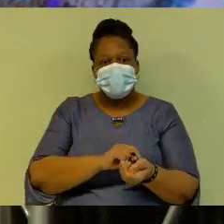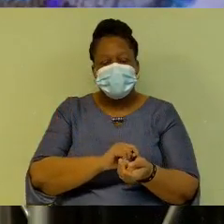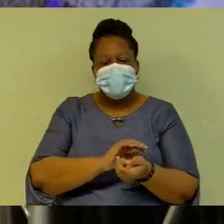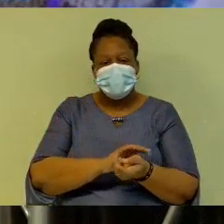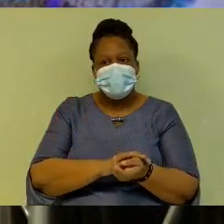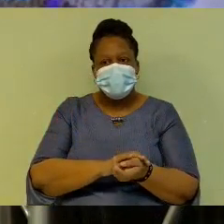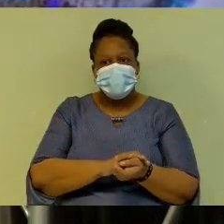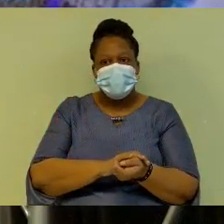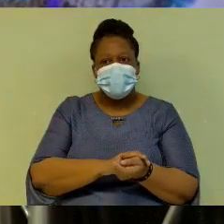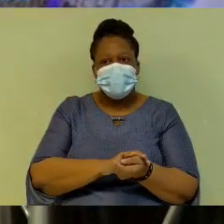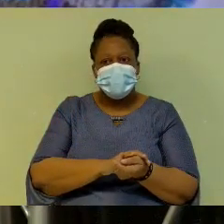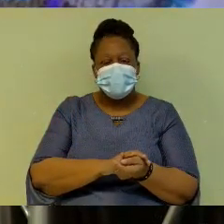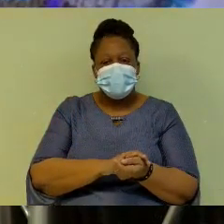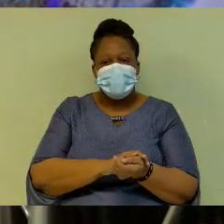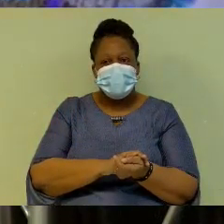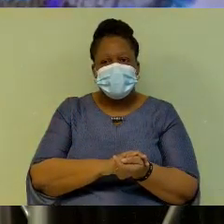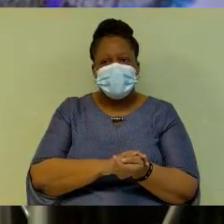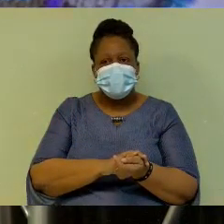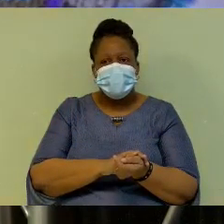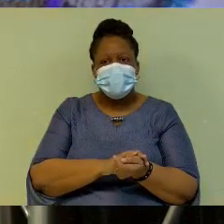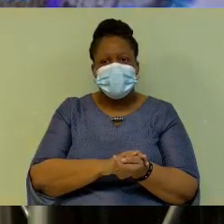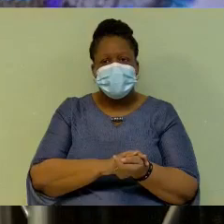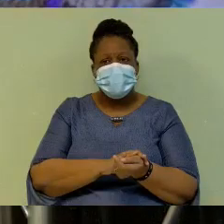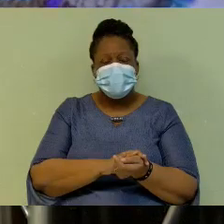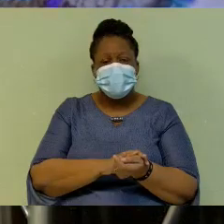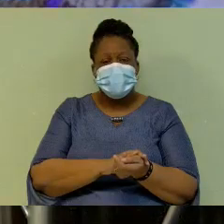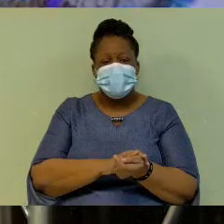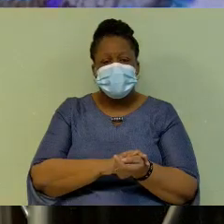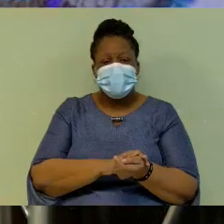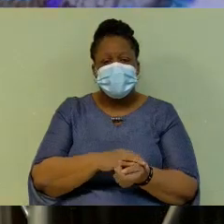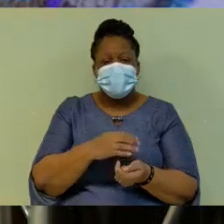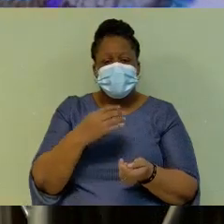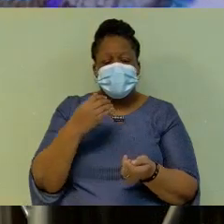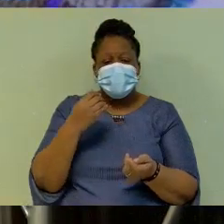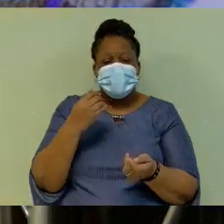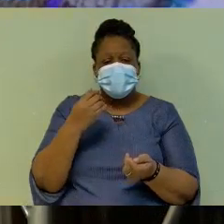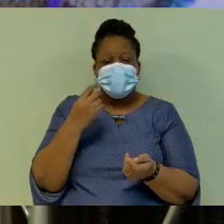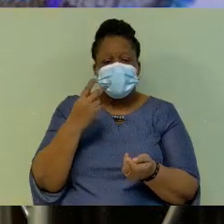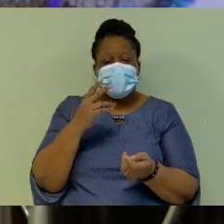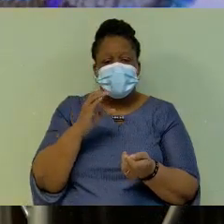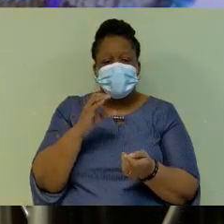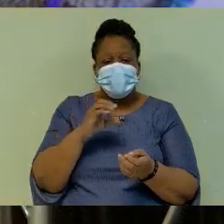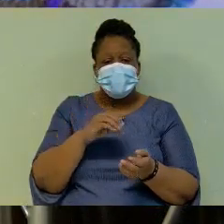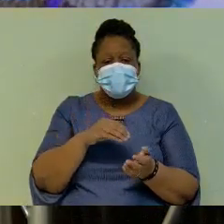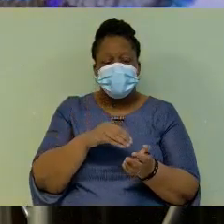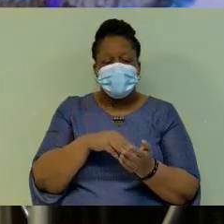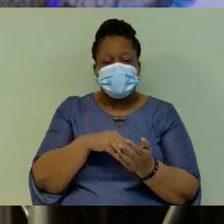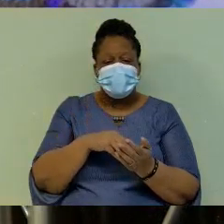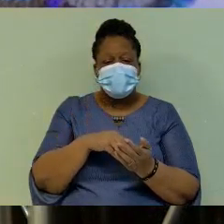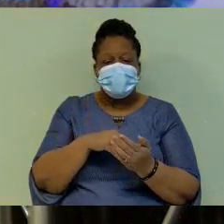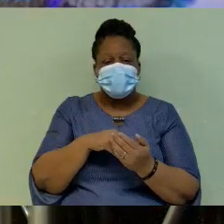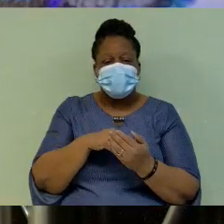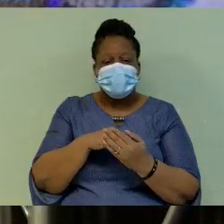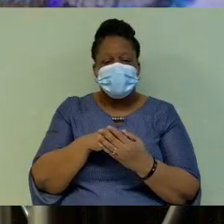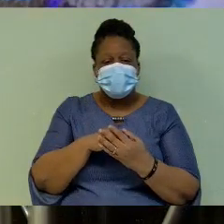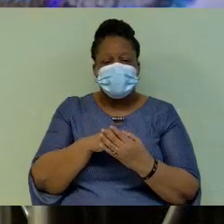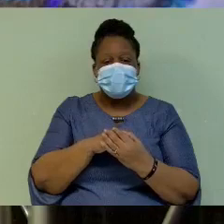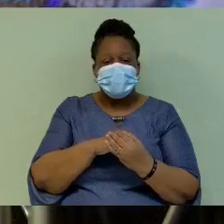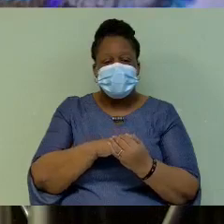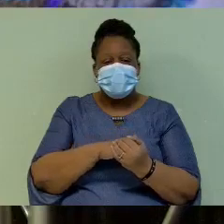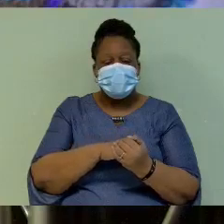of A, the bicentenary of the birth of Florence Nightingale, and B, grave concern over the serious shortage